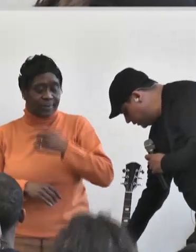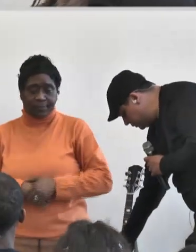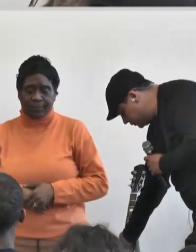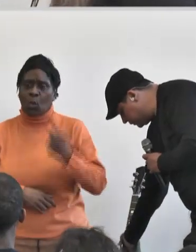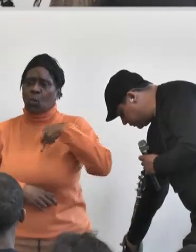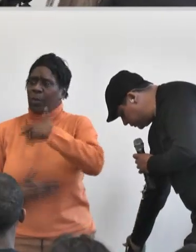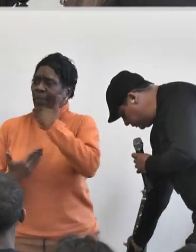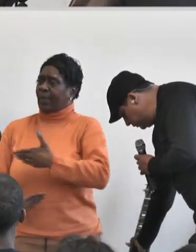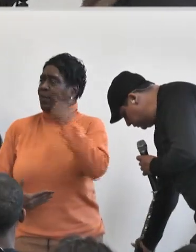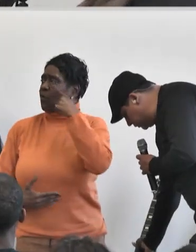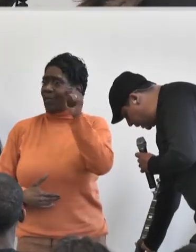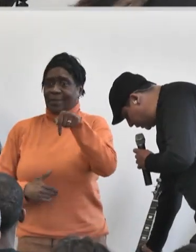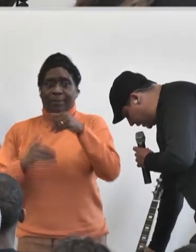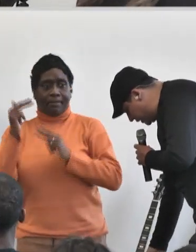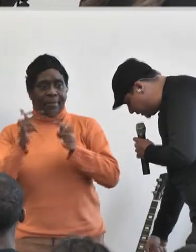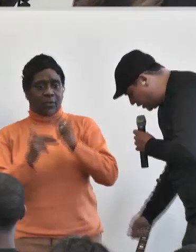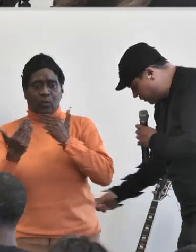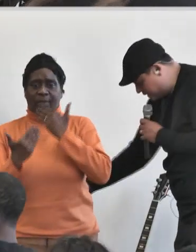we're thankful for this building.